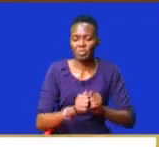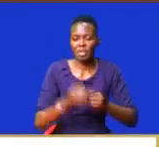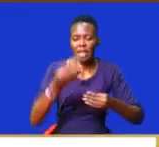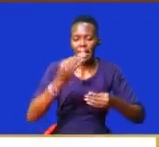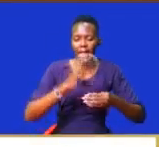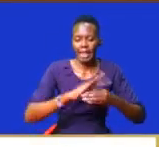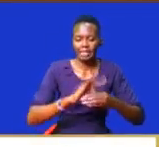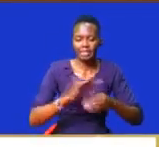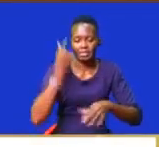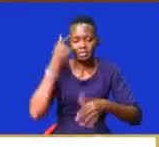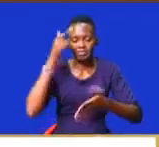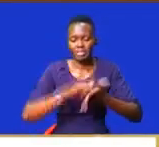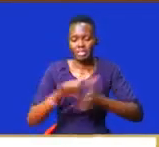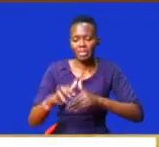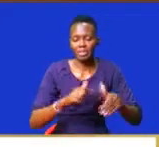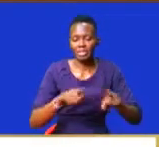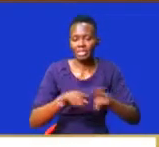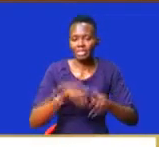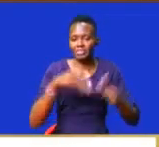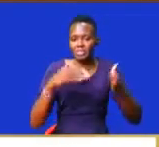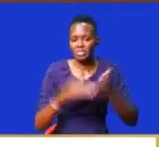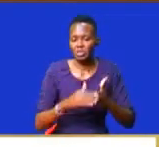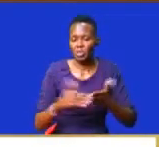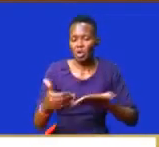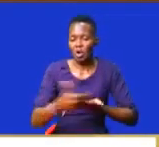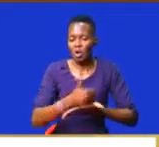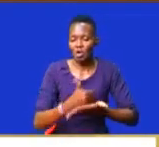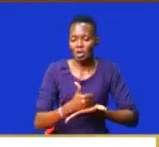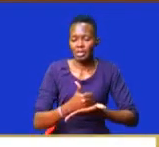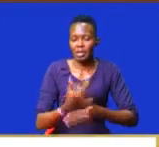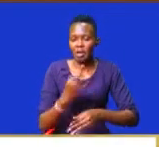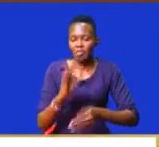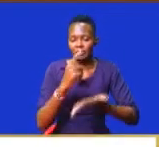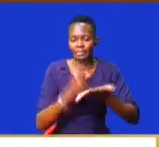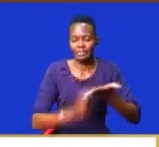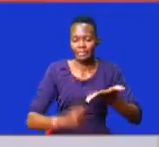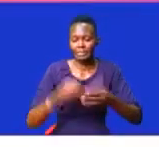September. We stopped election of revenue in any form.